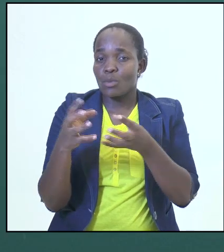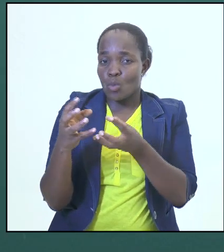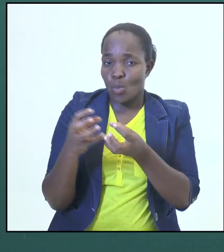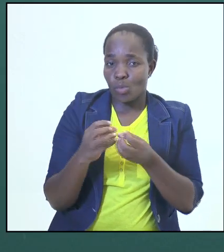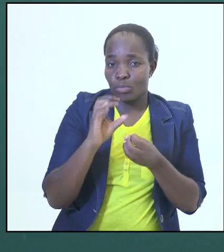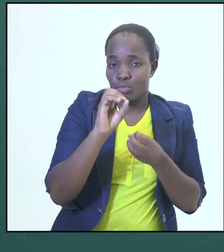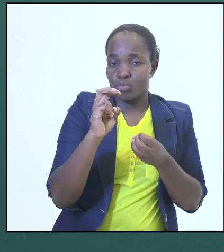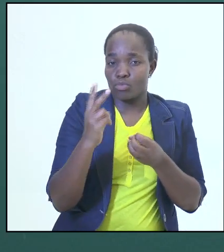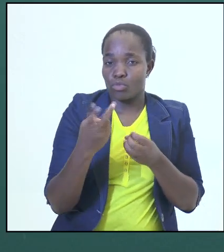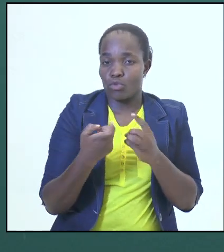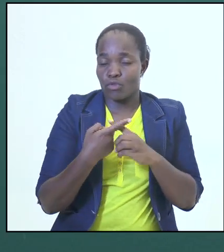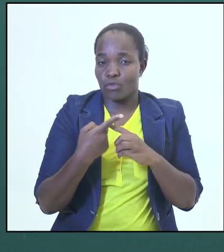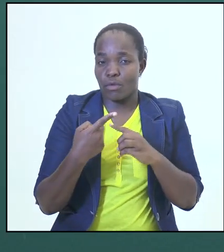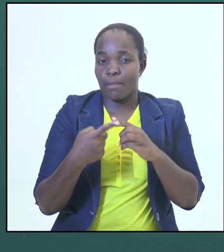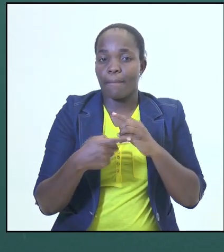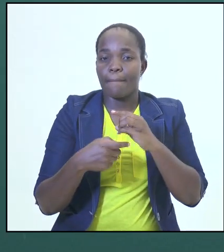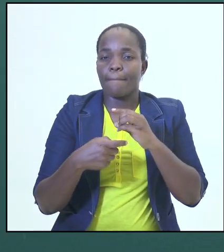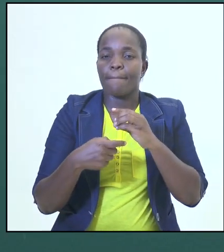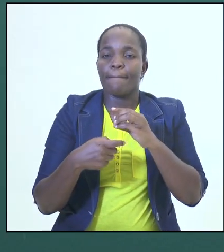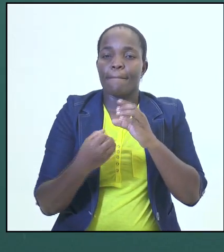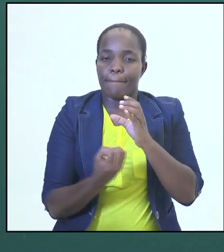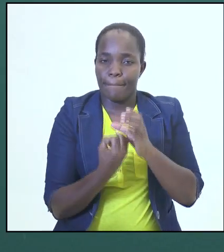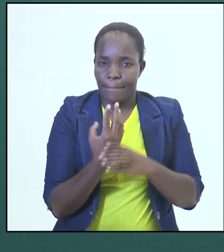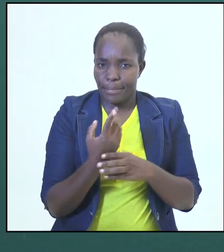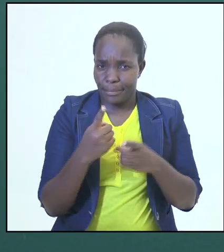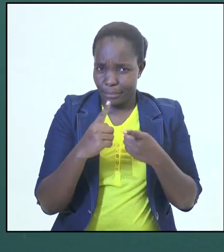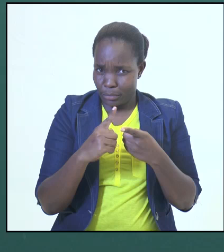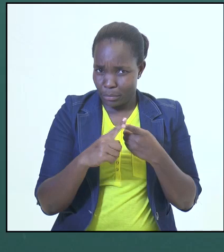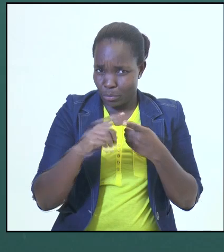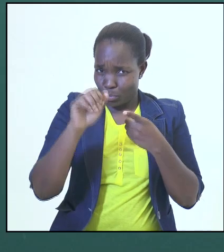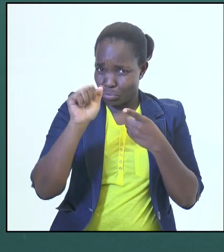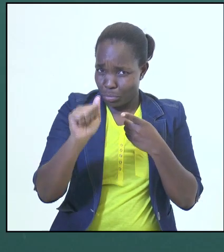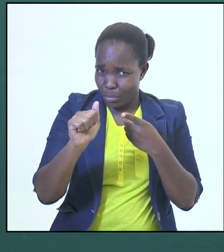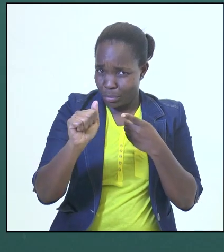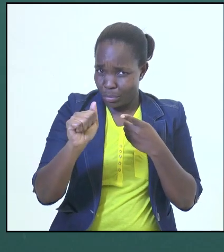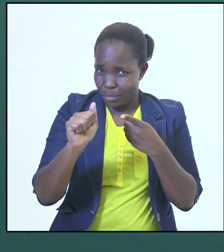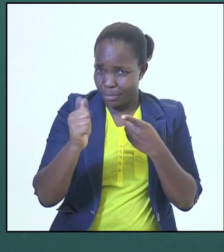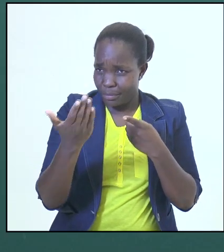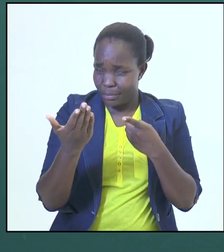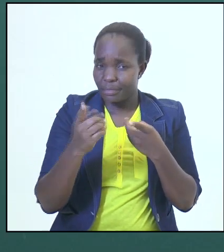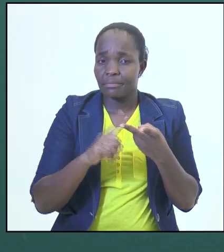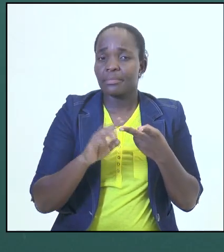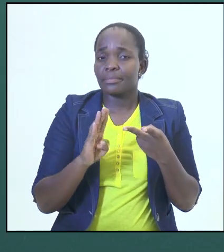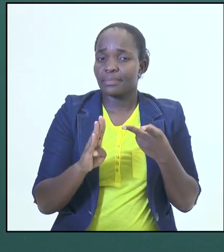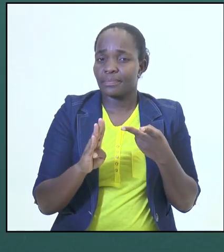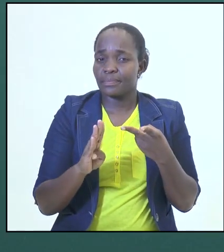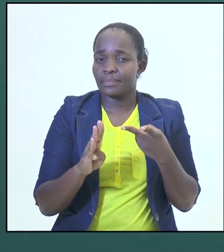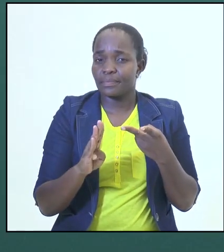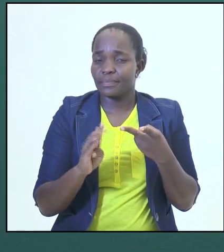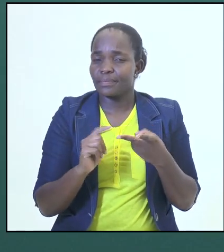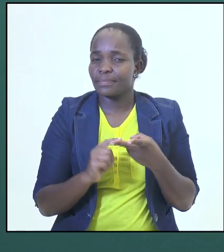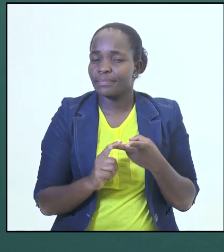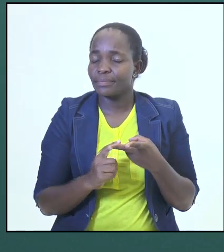plant surrounding? Is it A, potassium hydroxide, B,